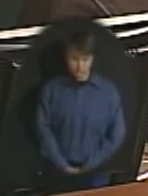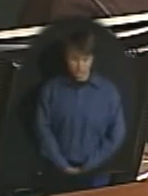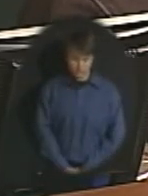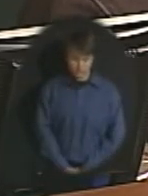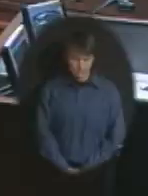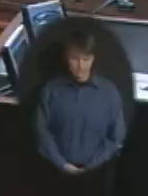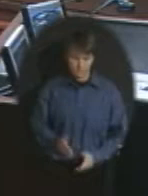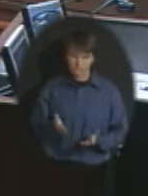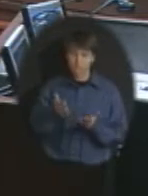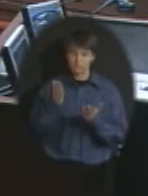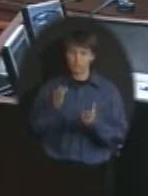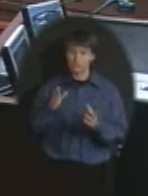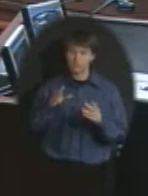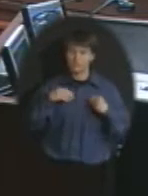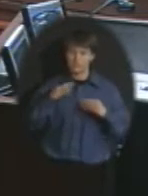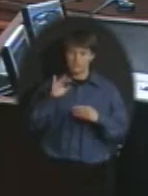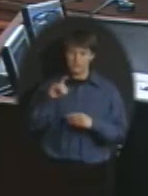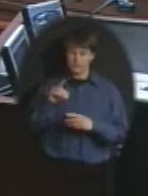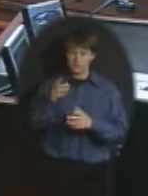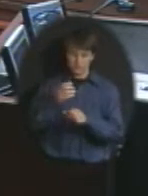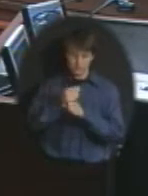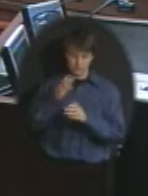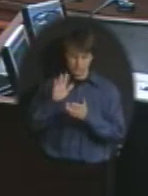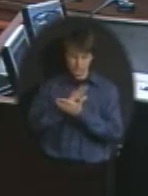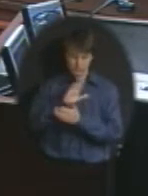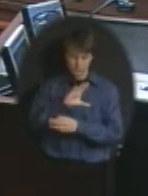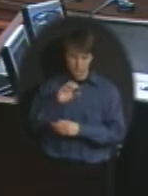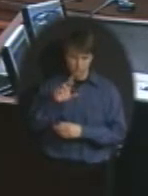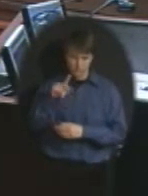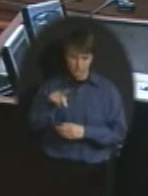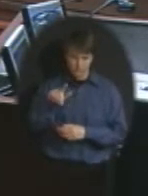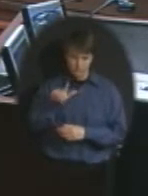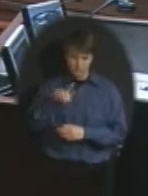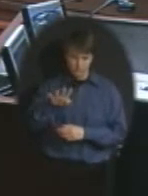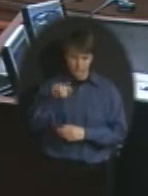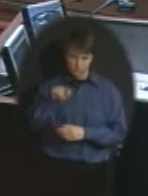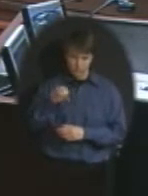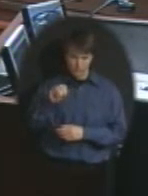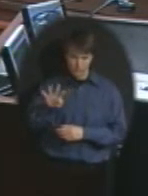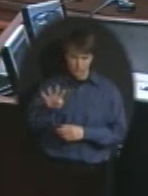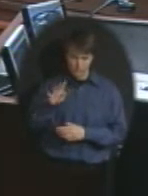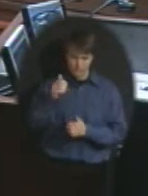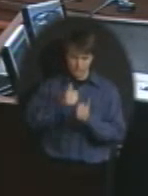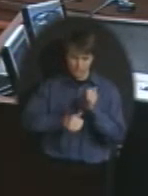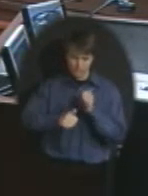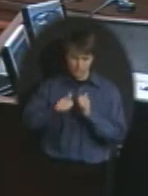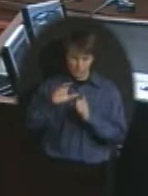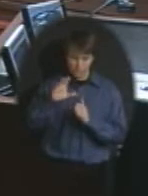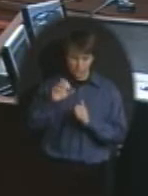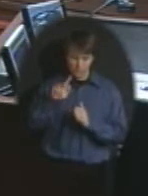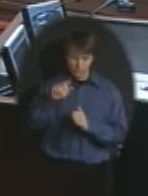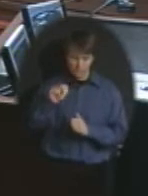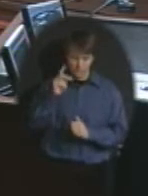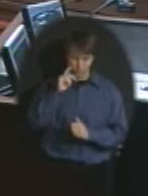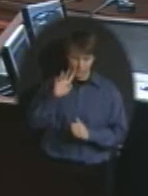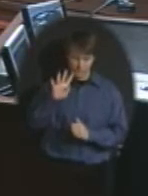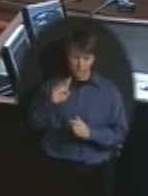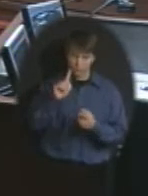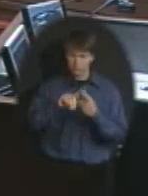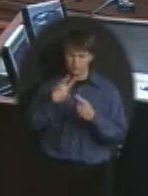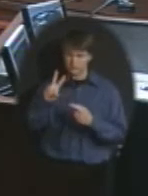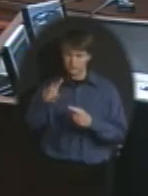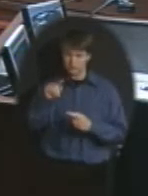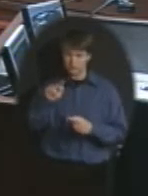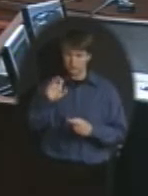Move to accept the bid received from the Paper Corporation at $24.04 per carton for a 4 to 6 truckloads over a 3-month